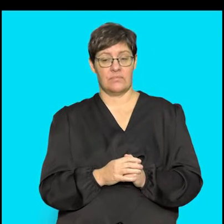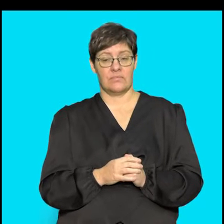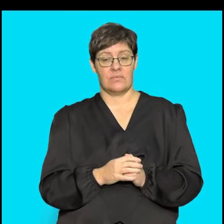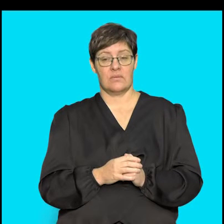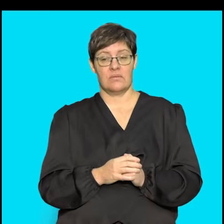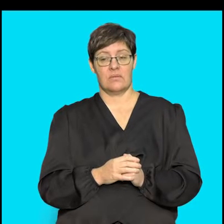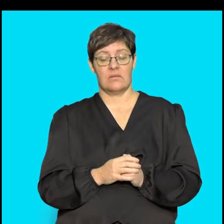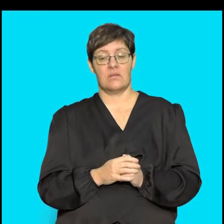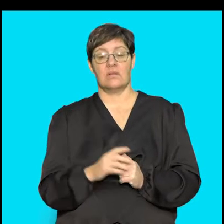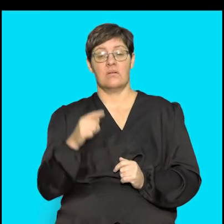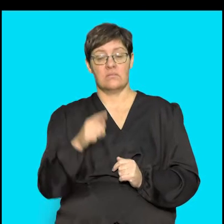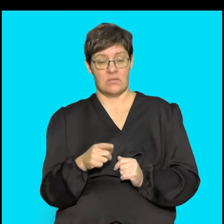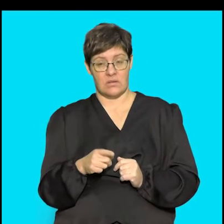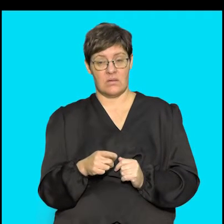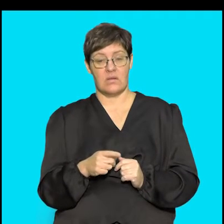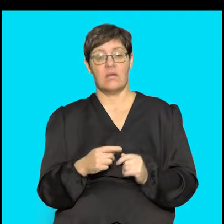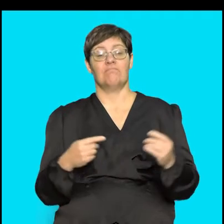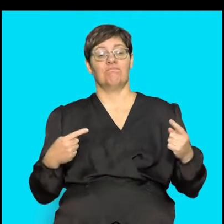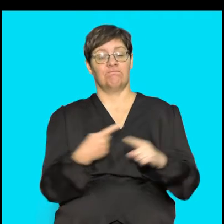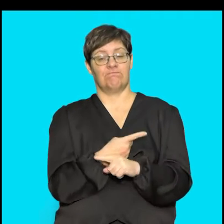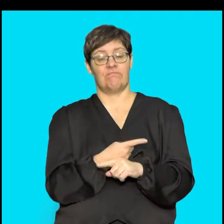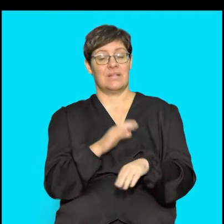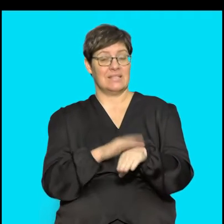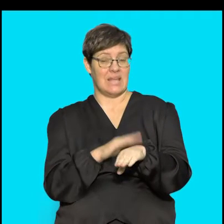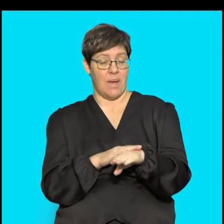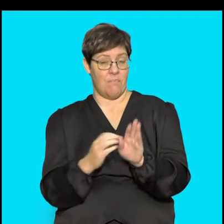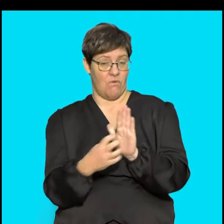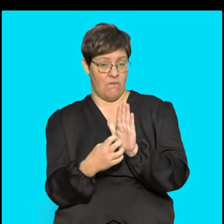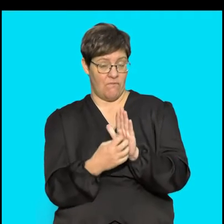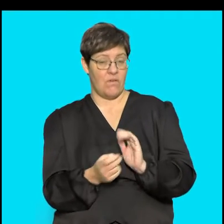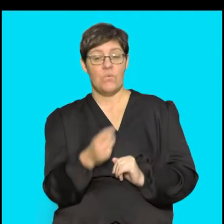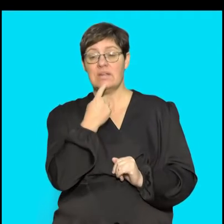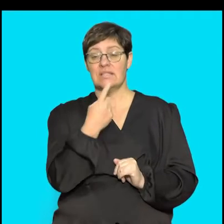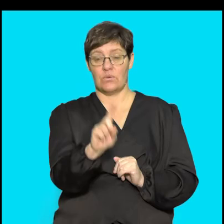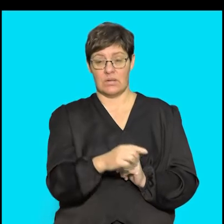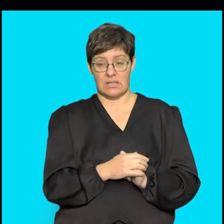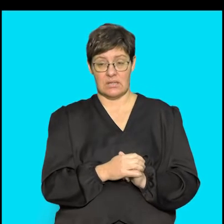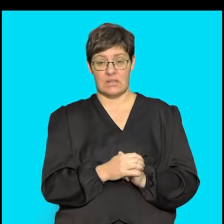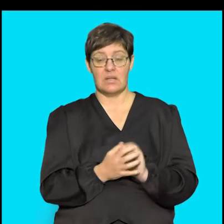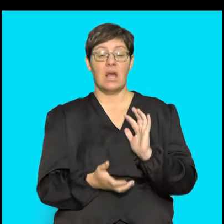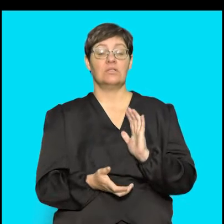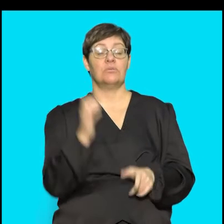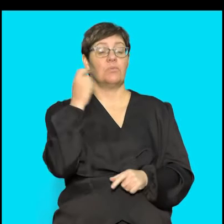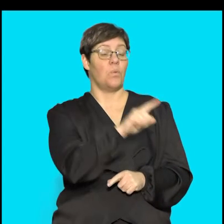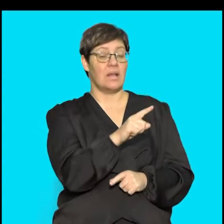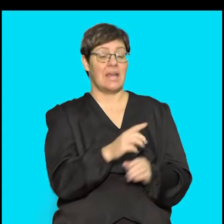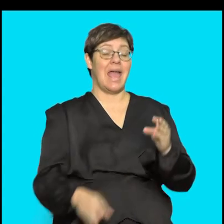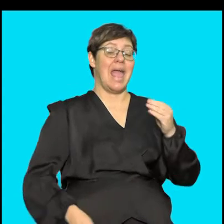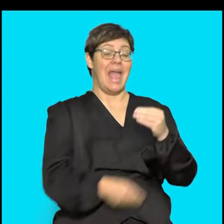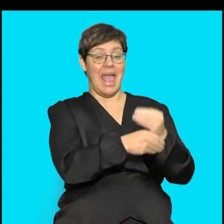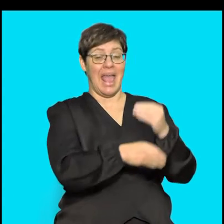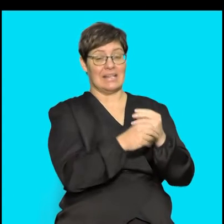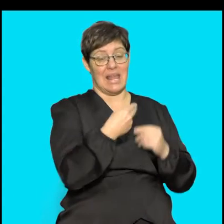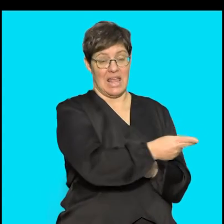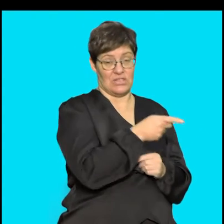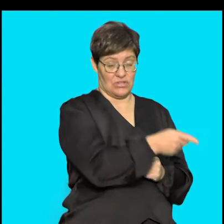Now we're back at the graph, the concentration versus time graph. Remember what we said. We said that the disturbance